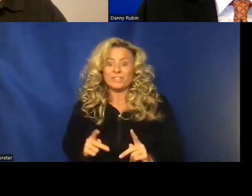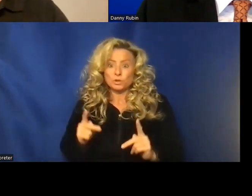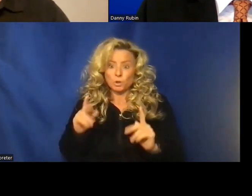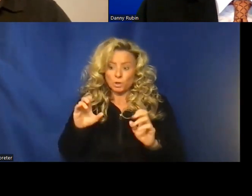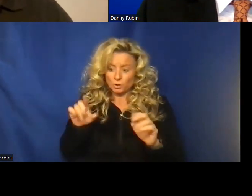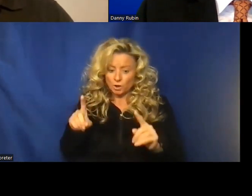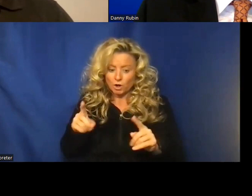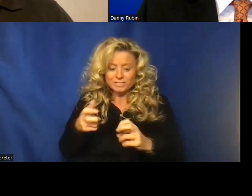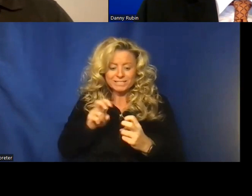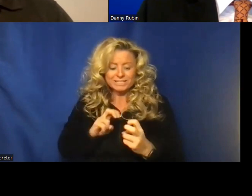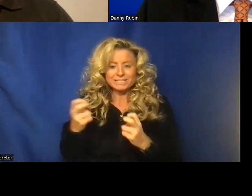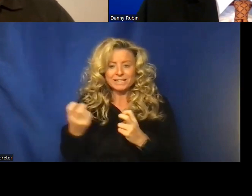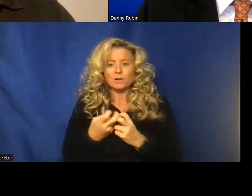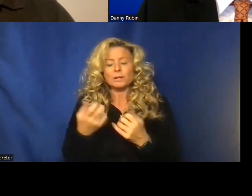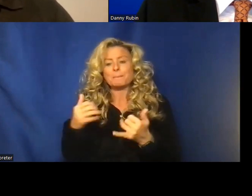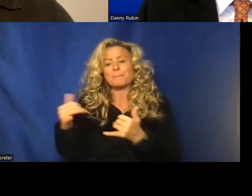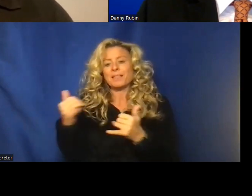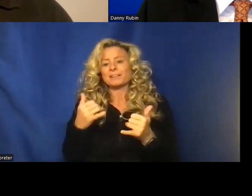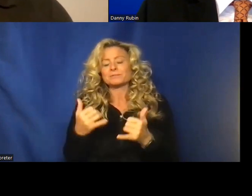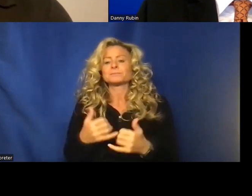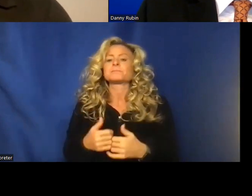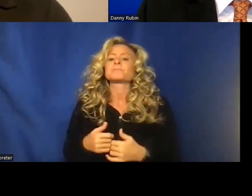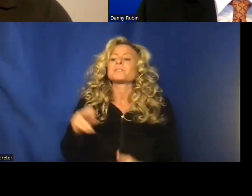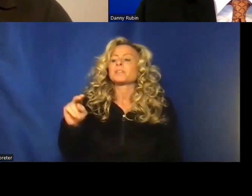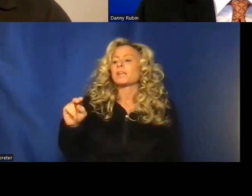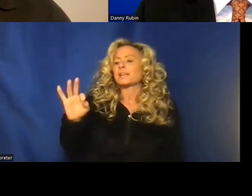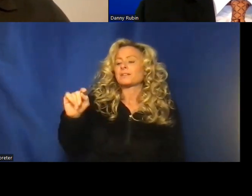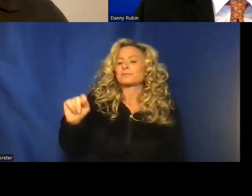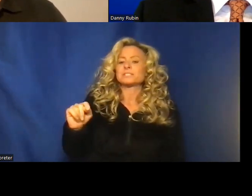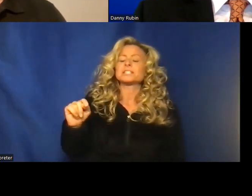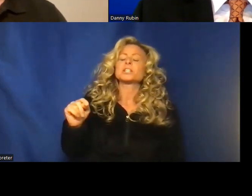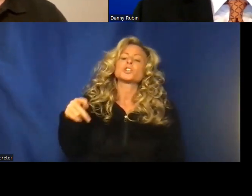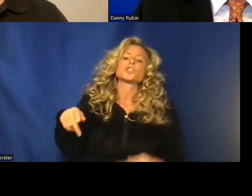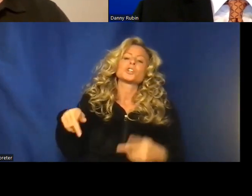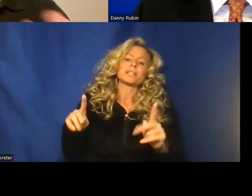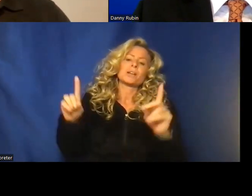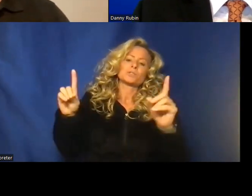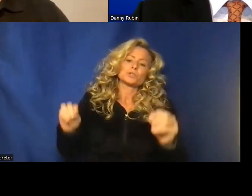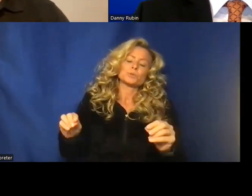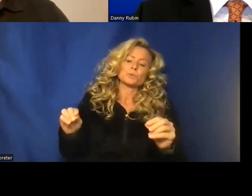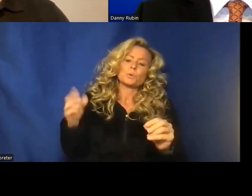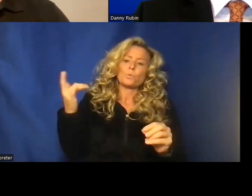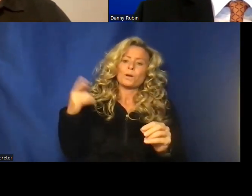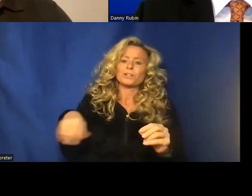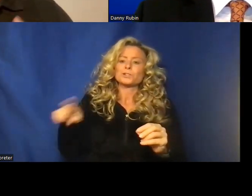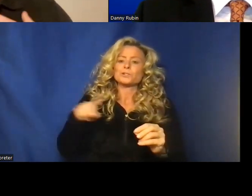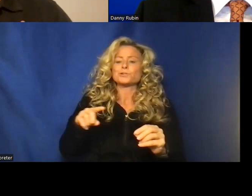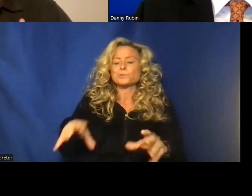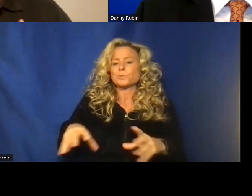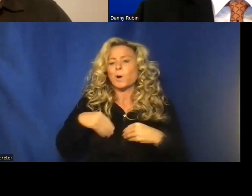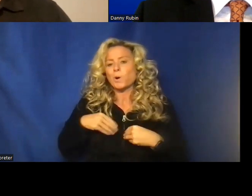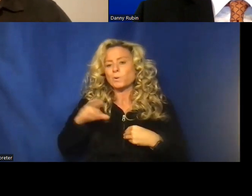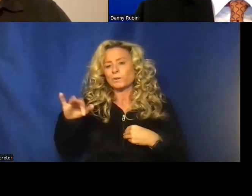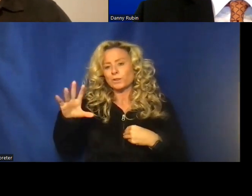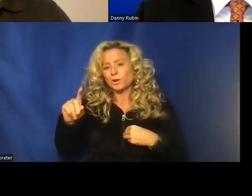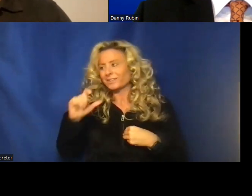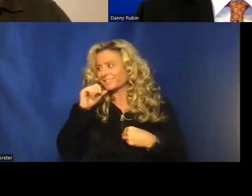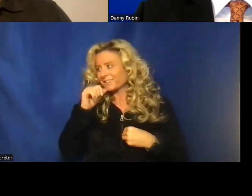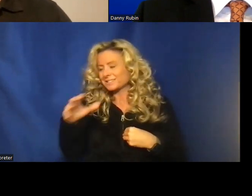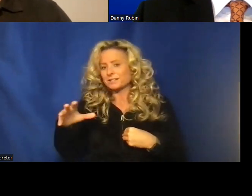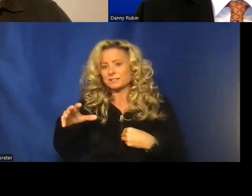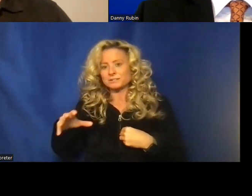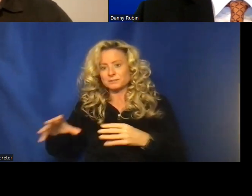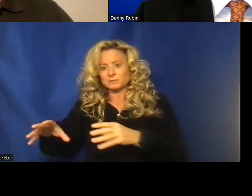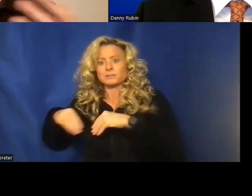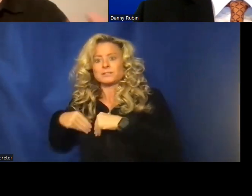sit down and play. With these NFTs, you're allowed to do that essentially because you own the card. It doesn't necessarily belong to the